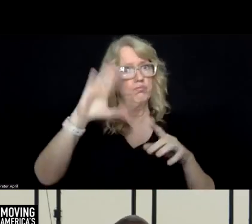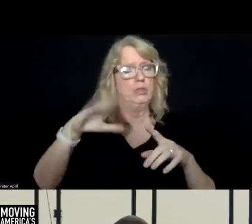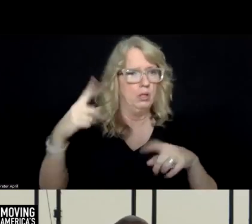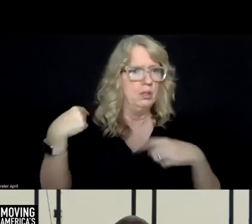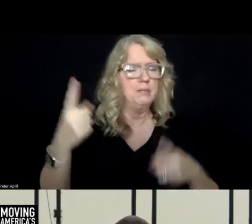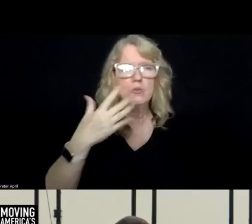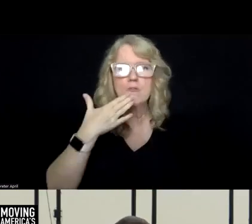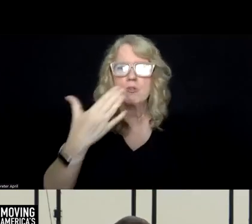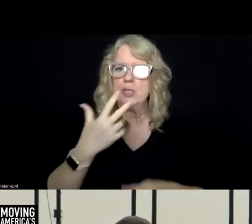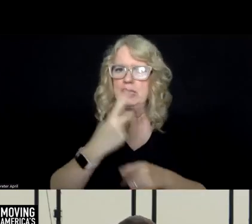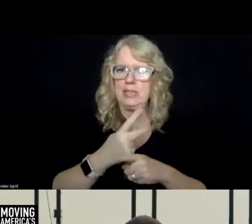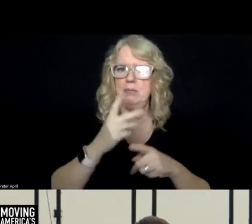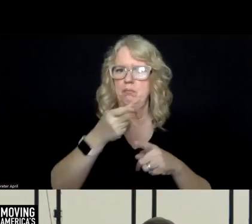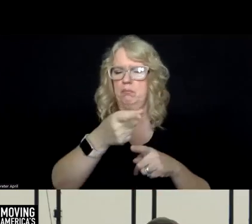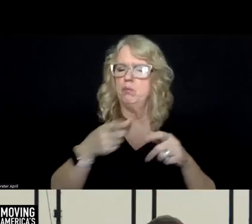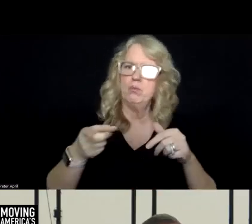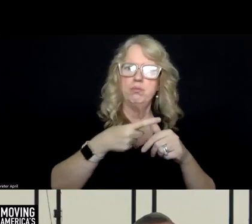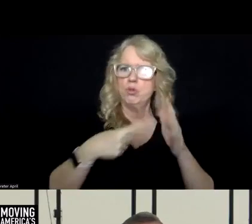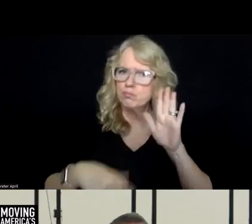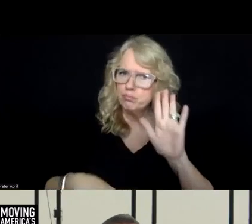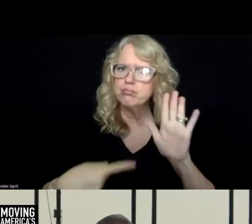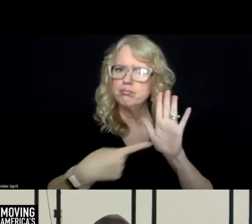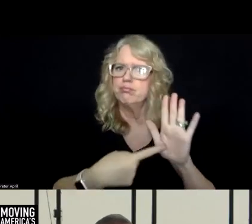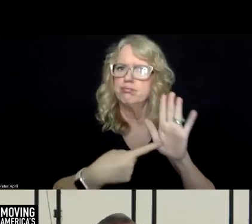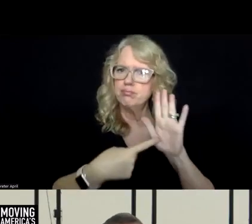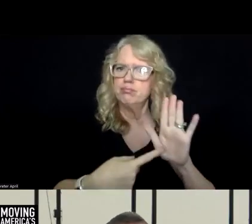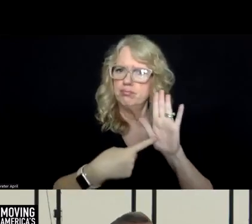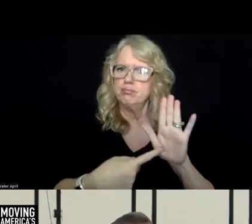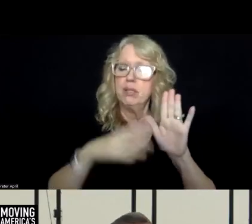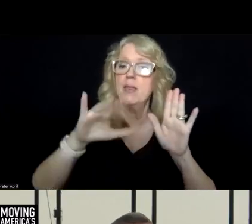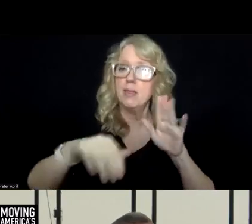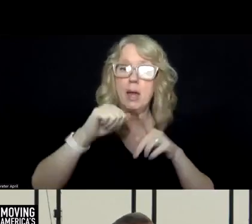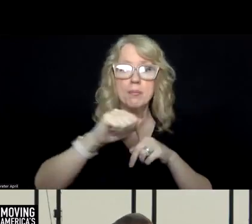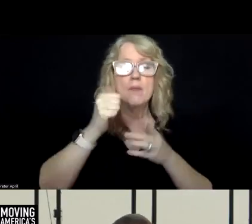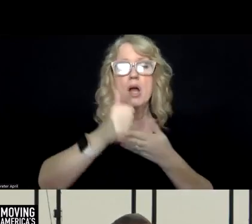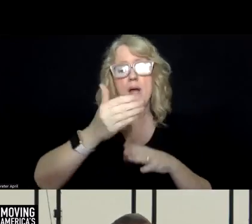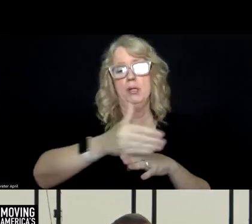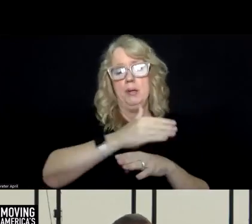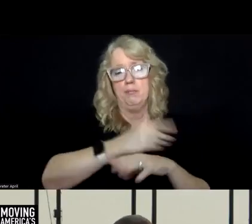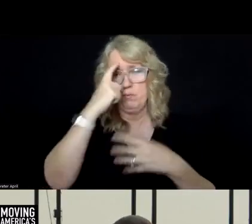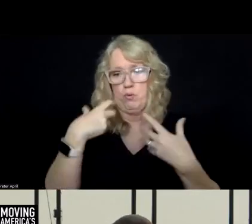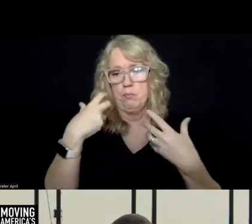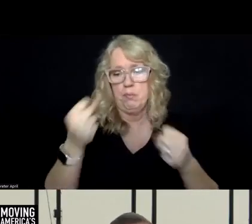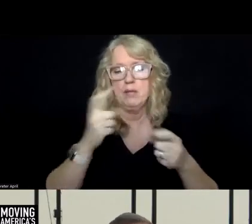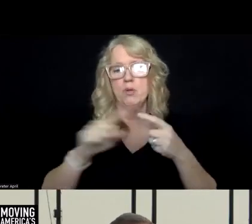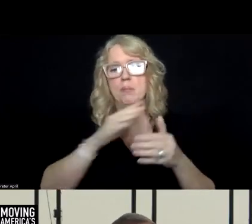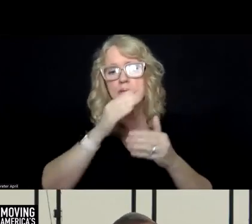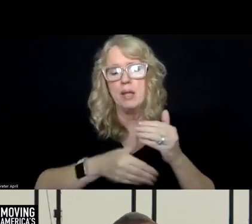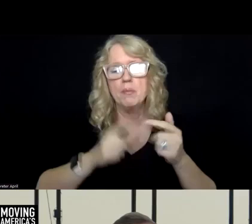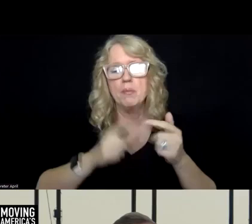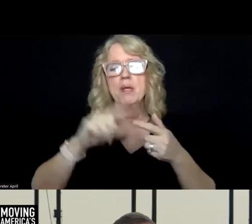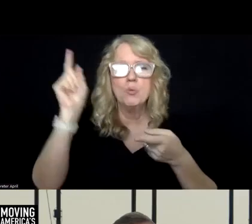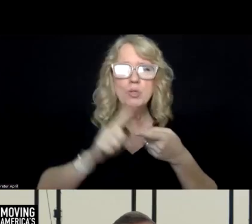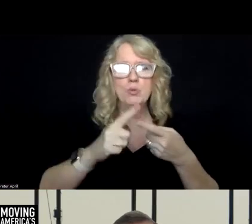really good to keep putting that in the forefront. And how that practice improves mental health outcomes and reduces healthcare